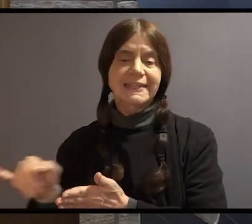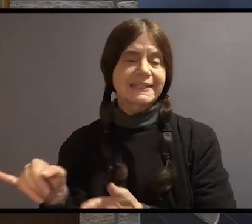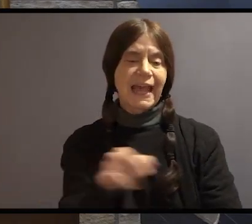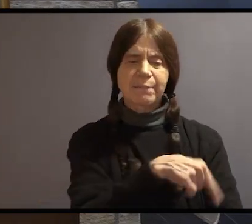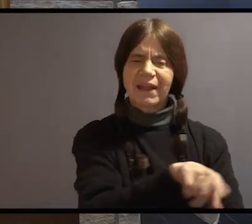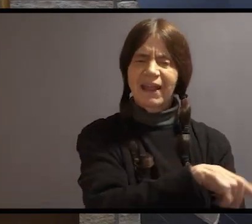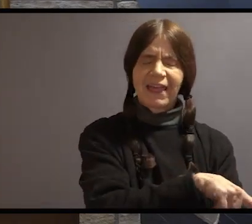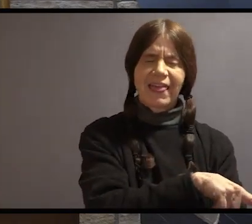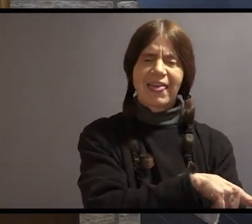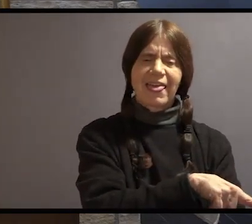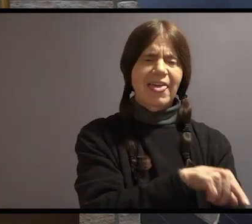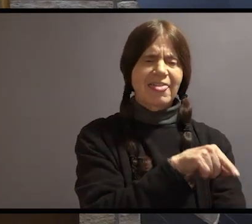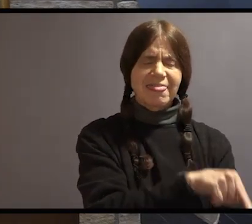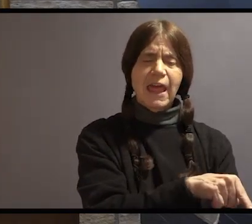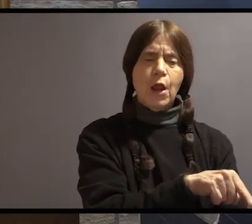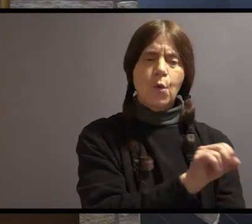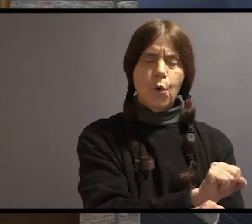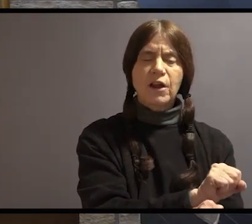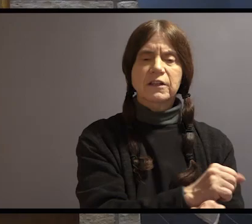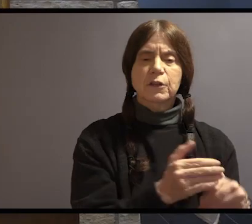Imagine that, how that affect work ethic.